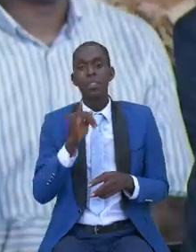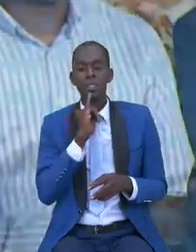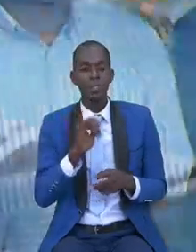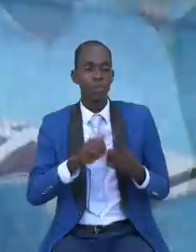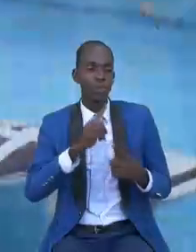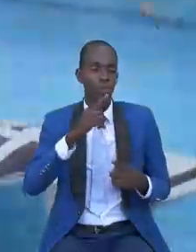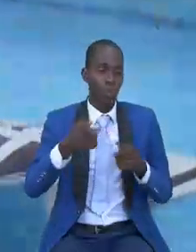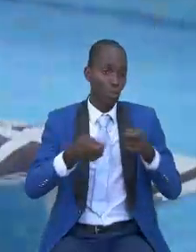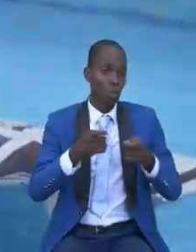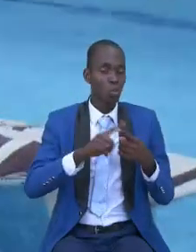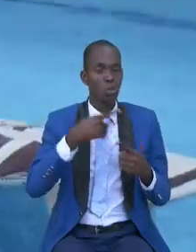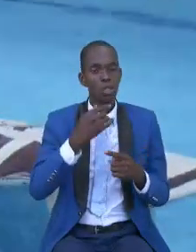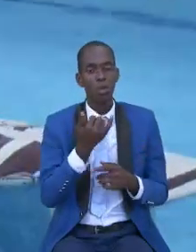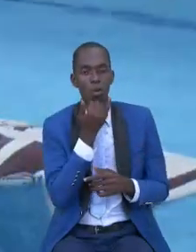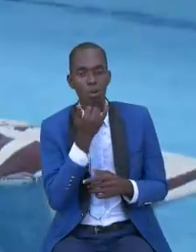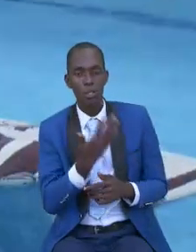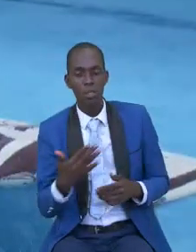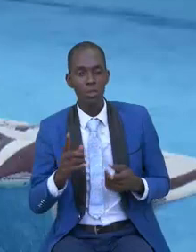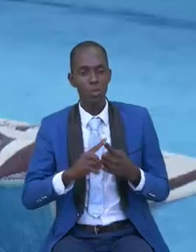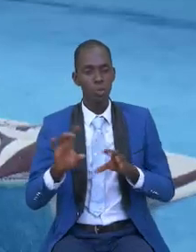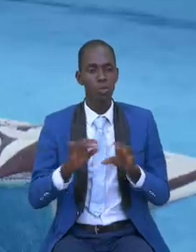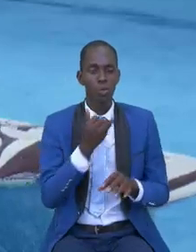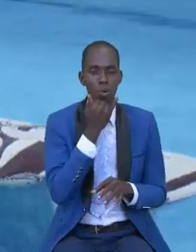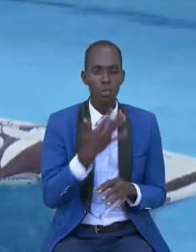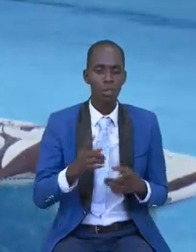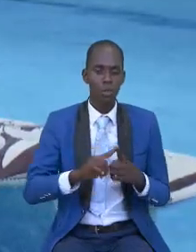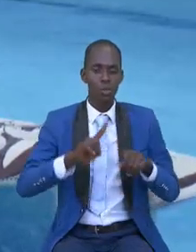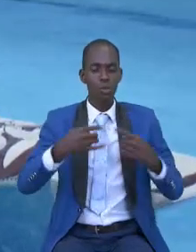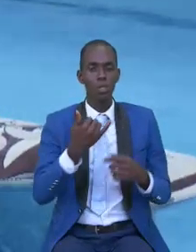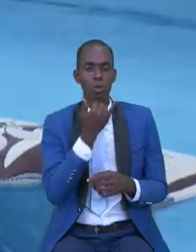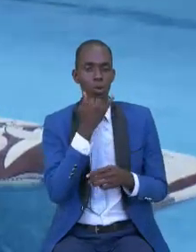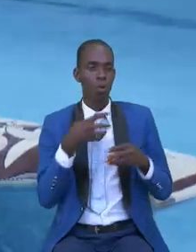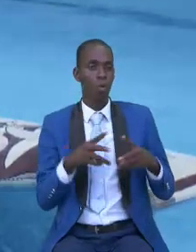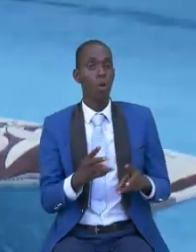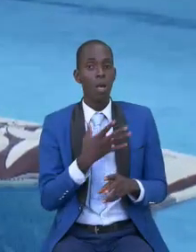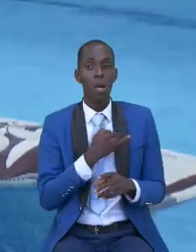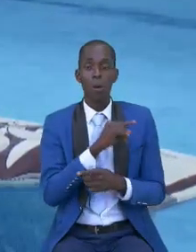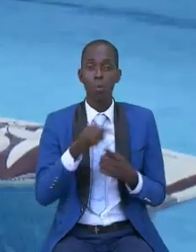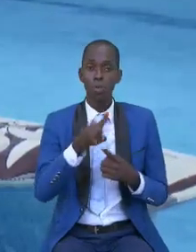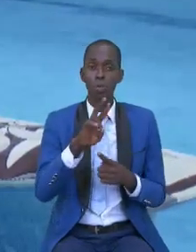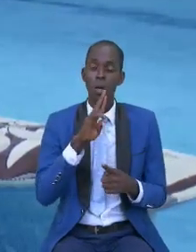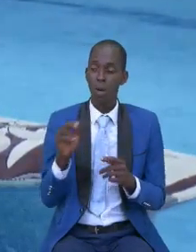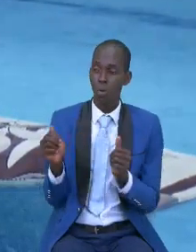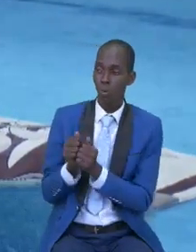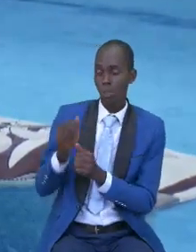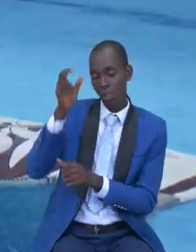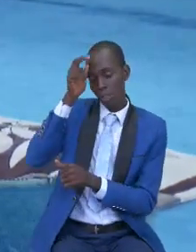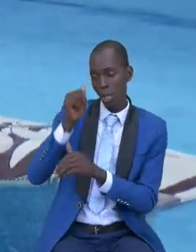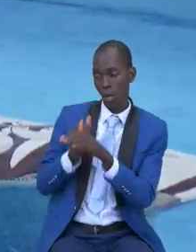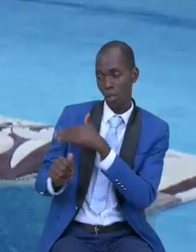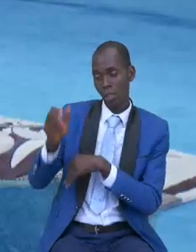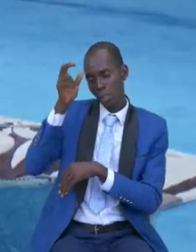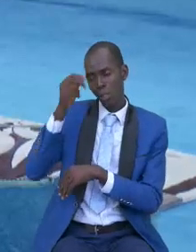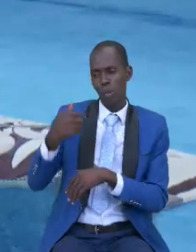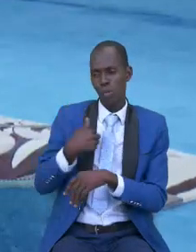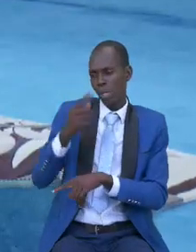to do the wrong thing, to go the wrong direction. And when we were with him and we were under him, we couldn't say